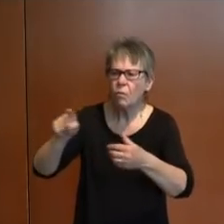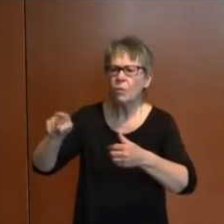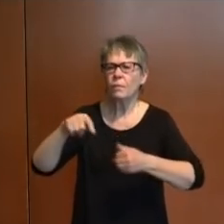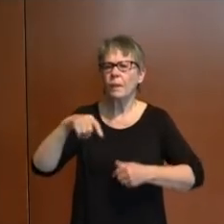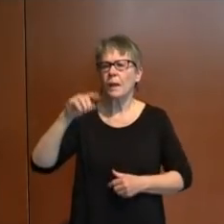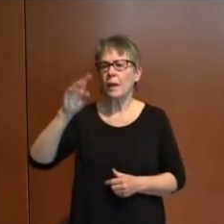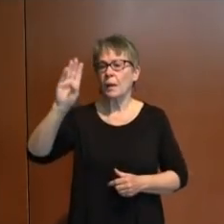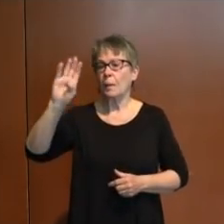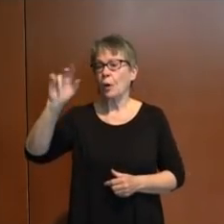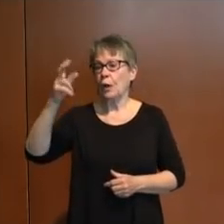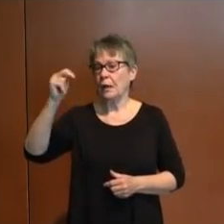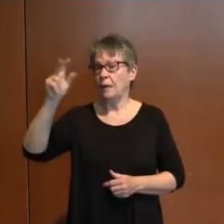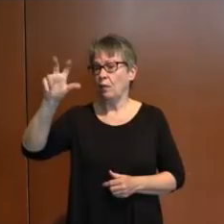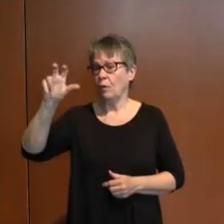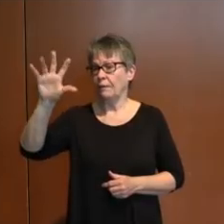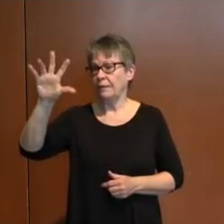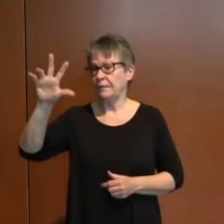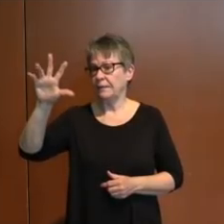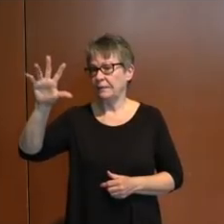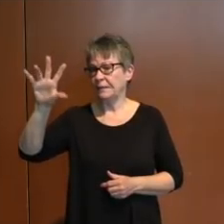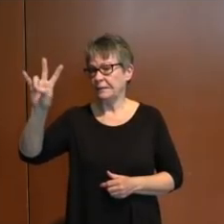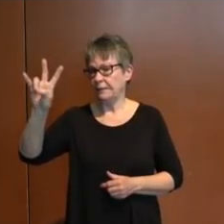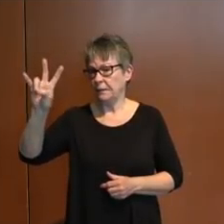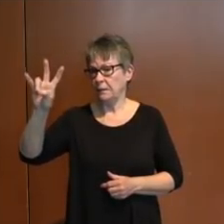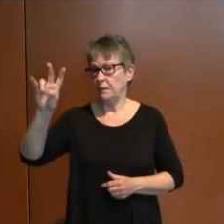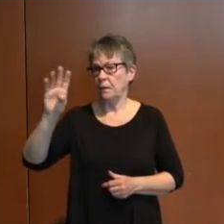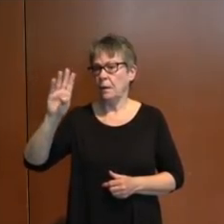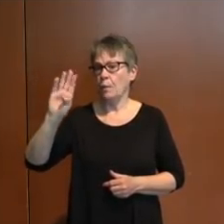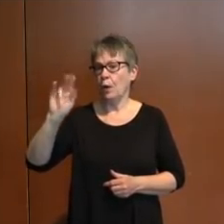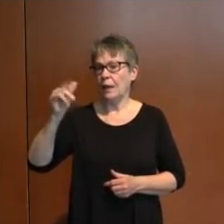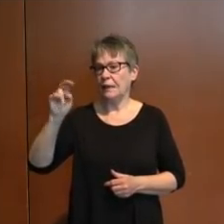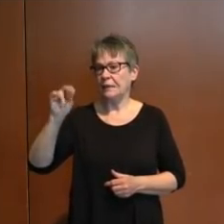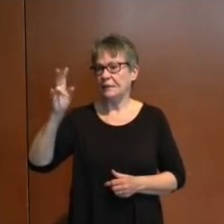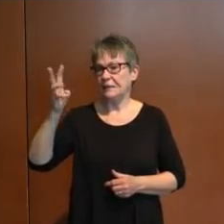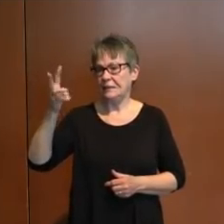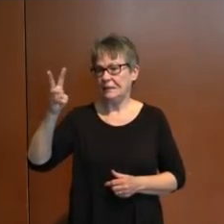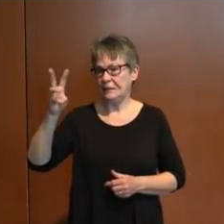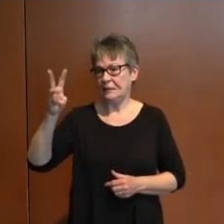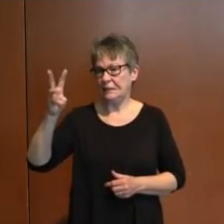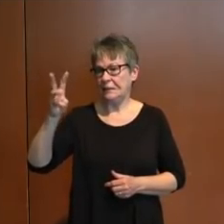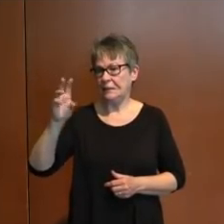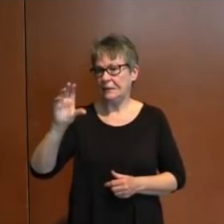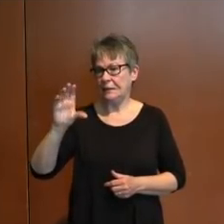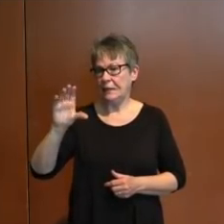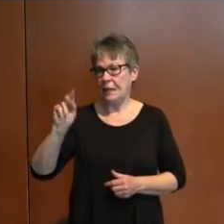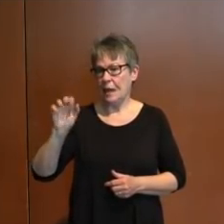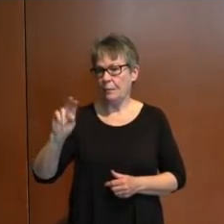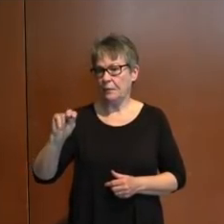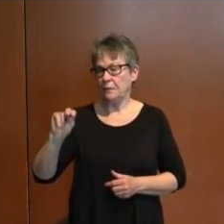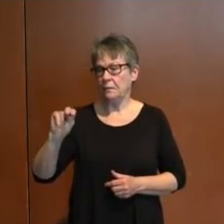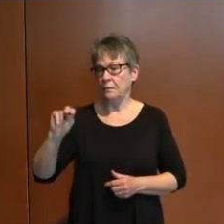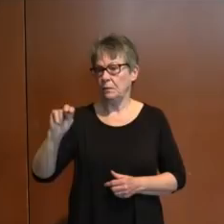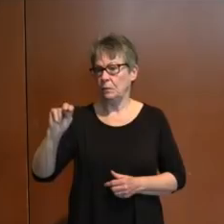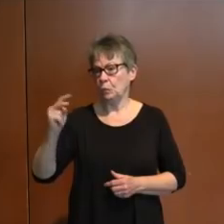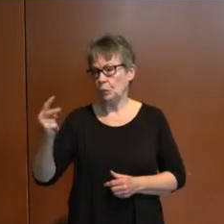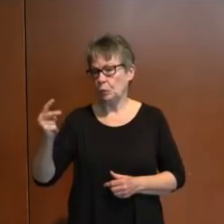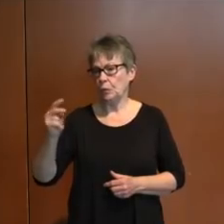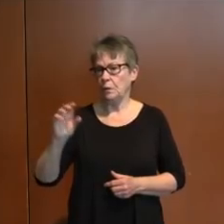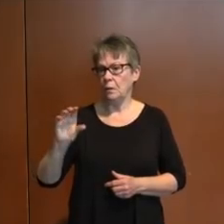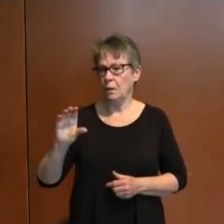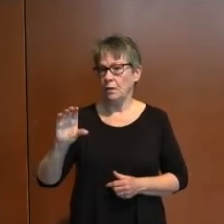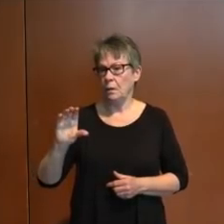357. Burlington, 16. Camden, 13. Cape May, 2. Cumberland,